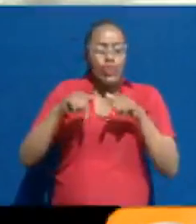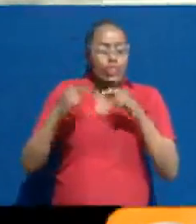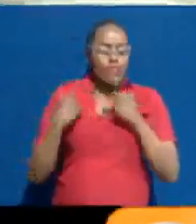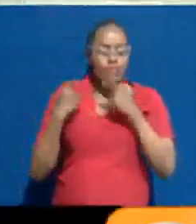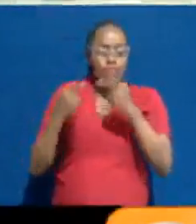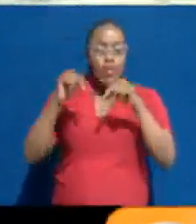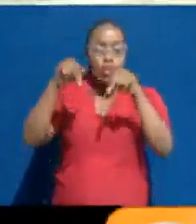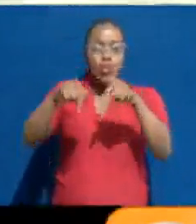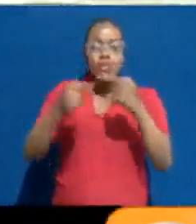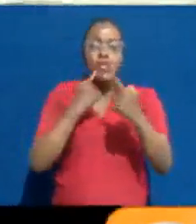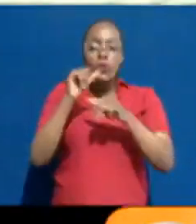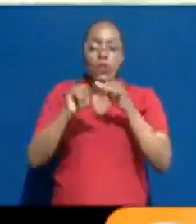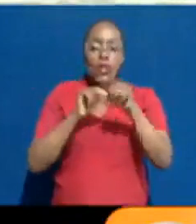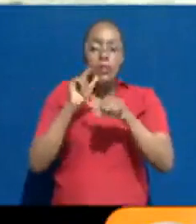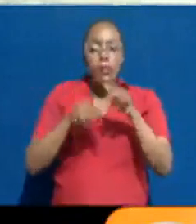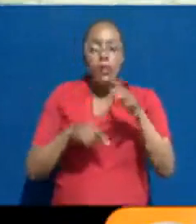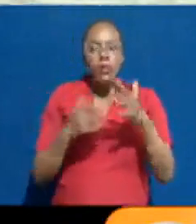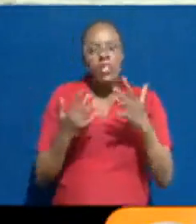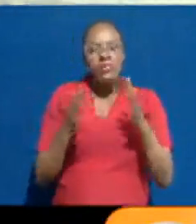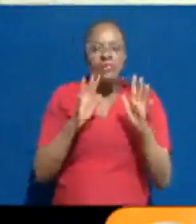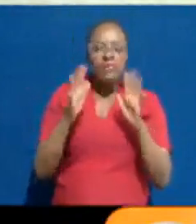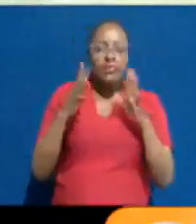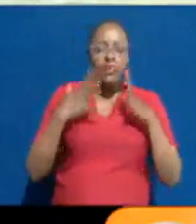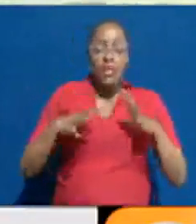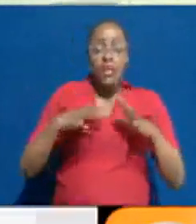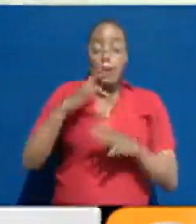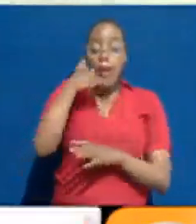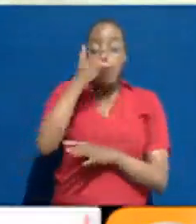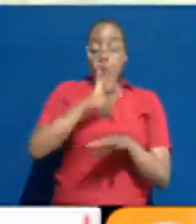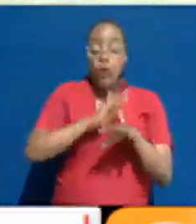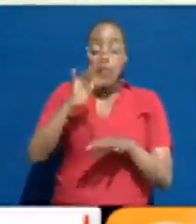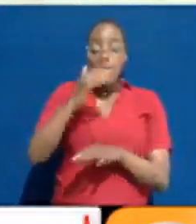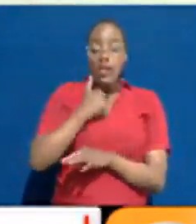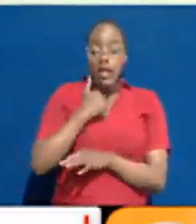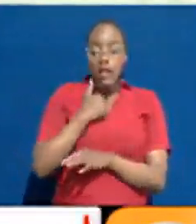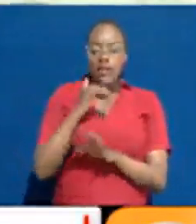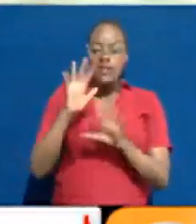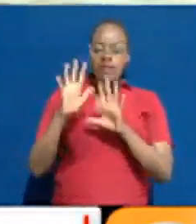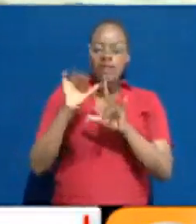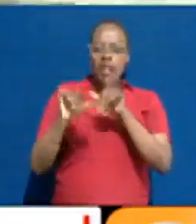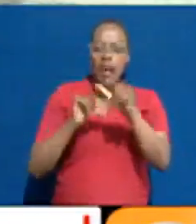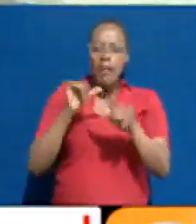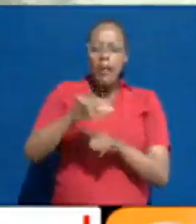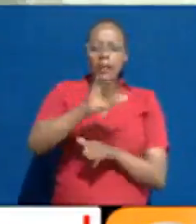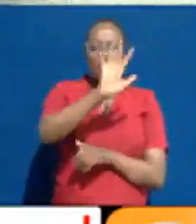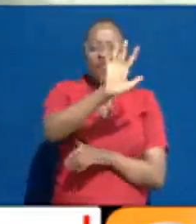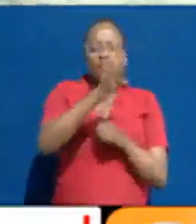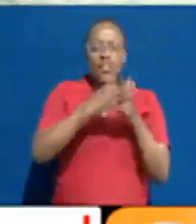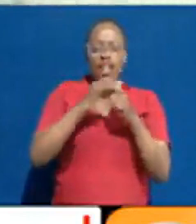Today we are talking about people who have been affected, standing at around